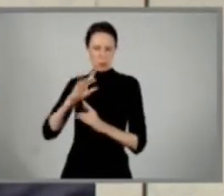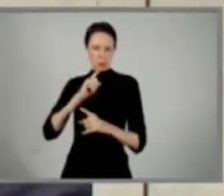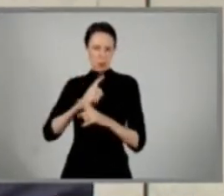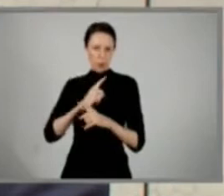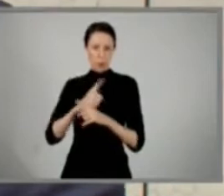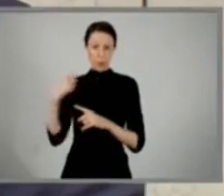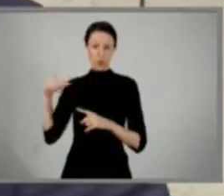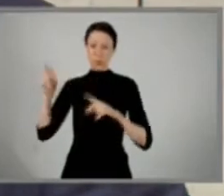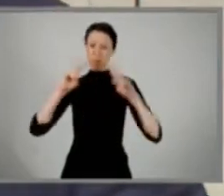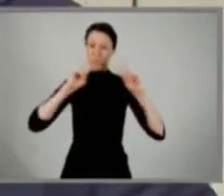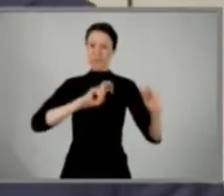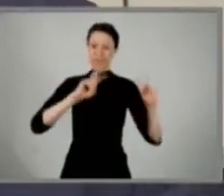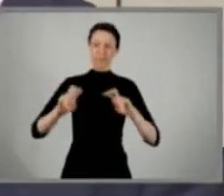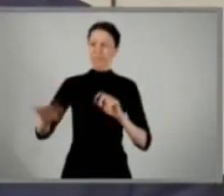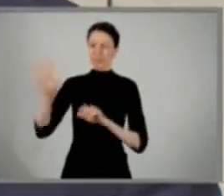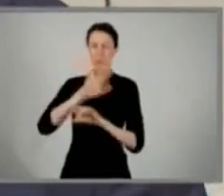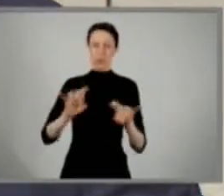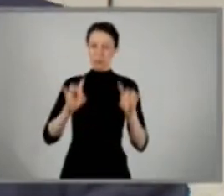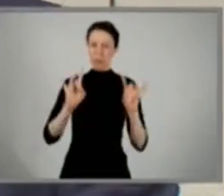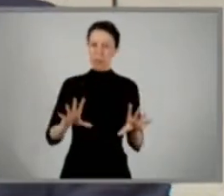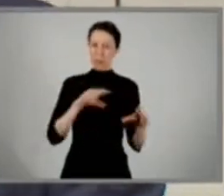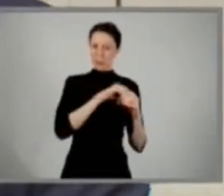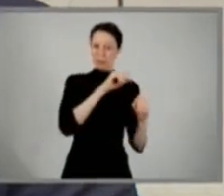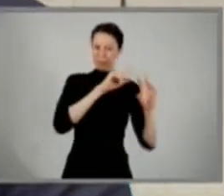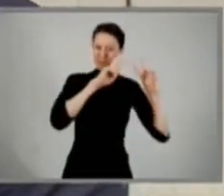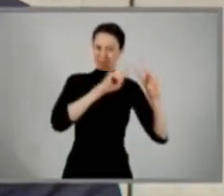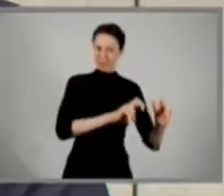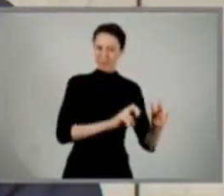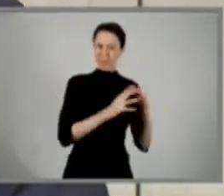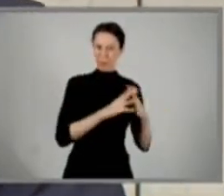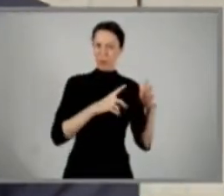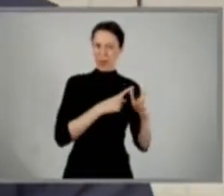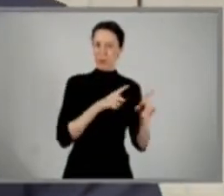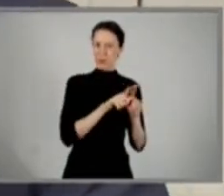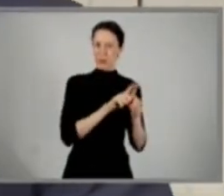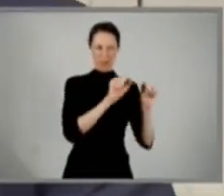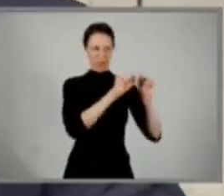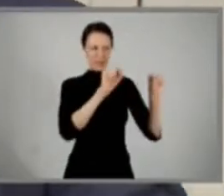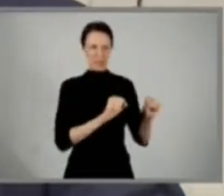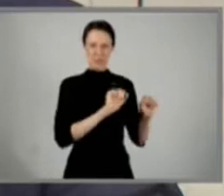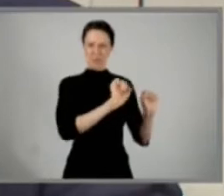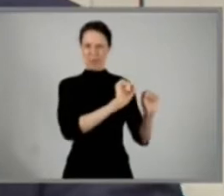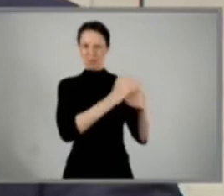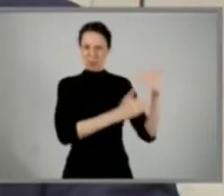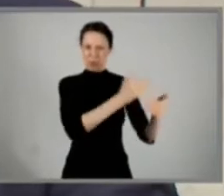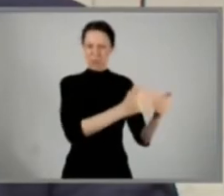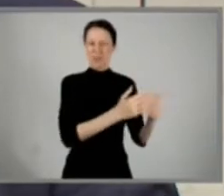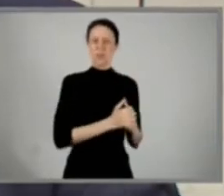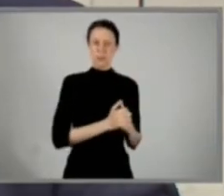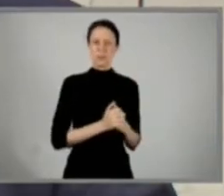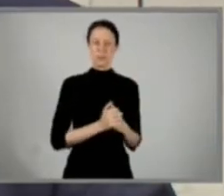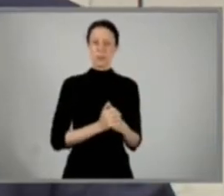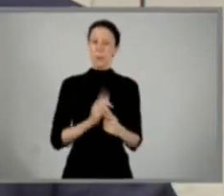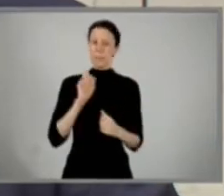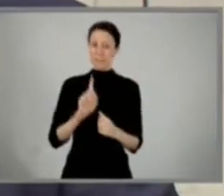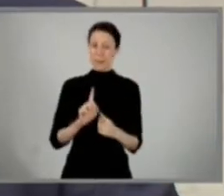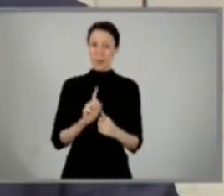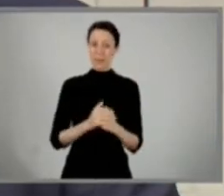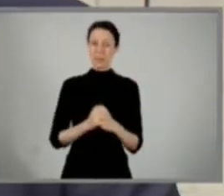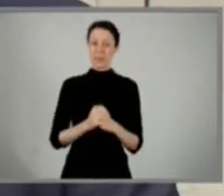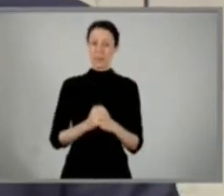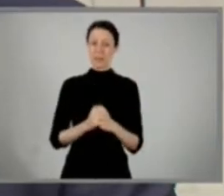WA Health Officer was on your panel. But what today said And what Dr. Finkel's report